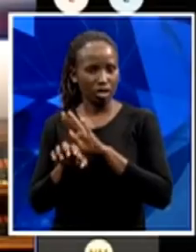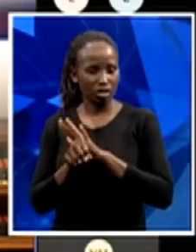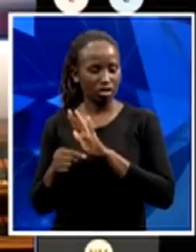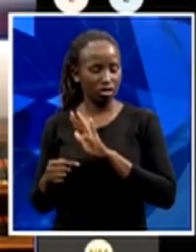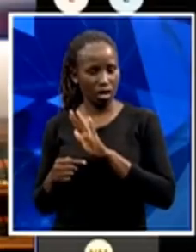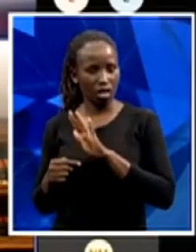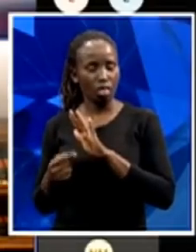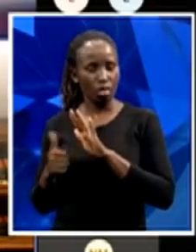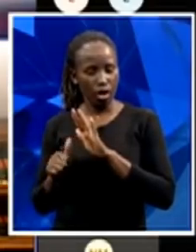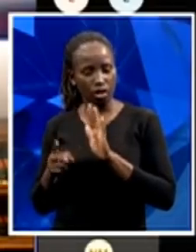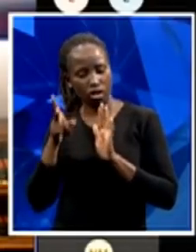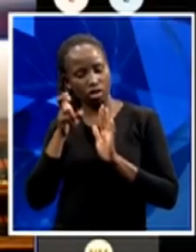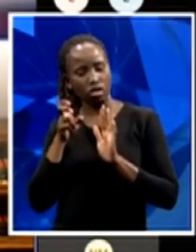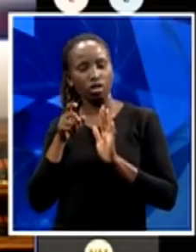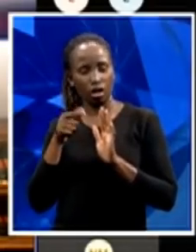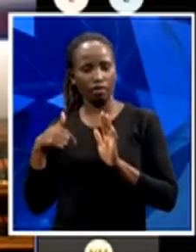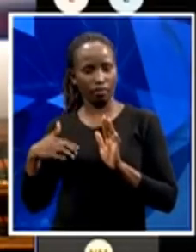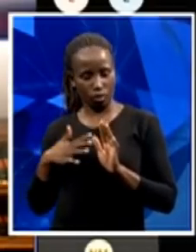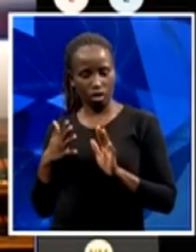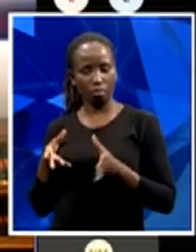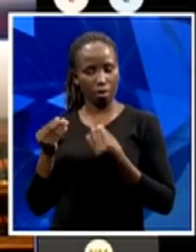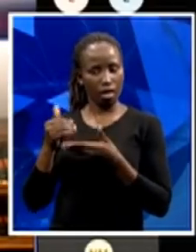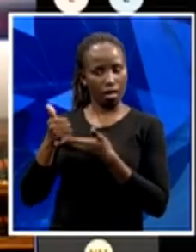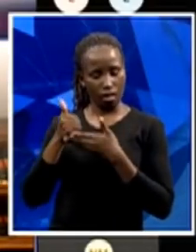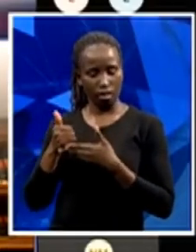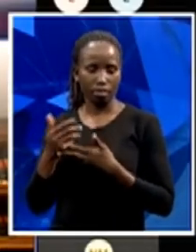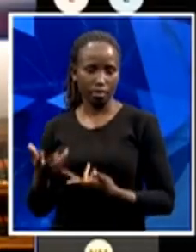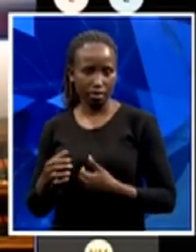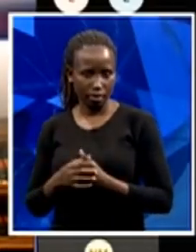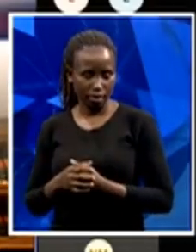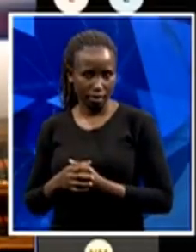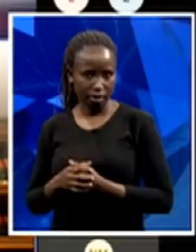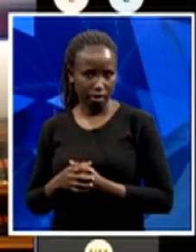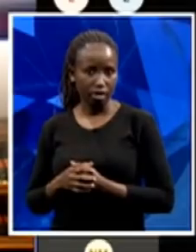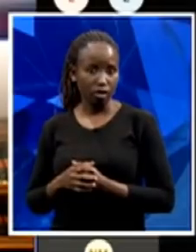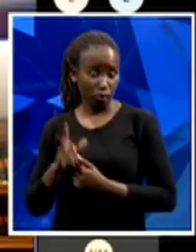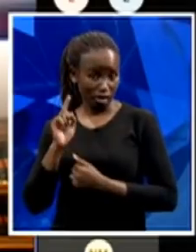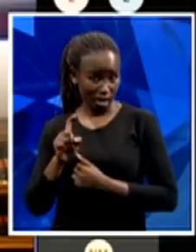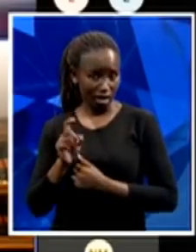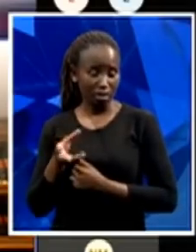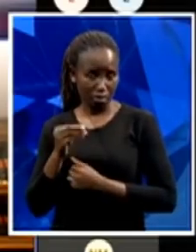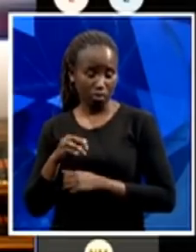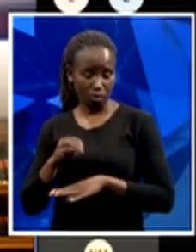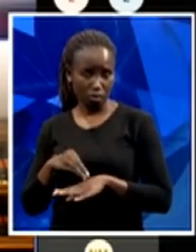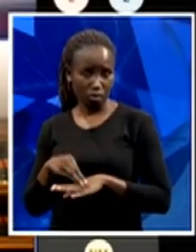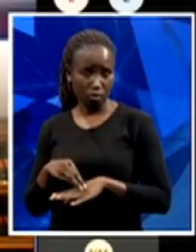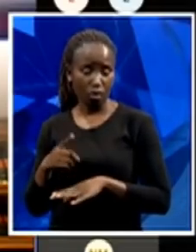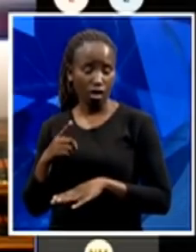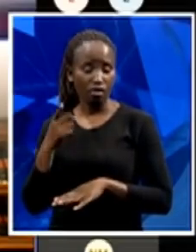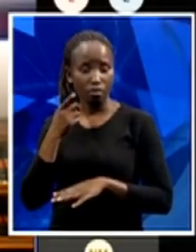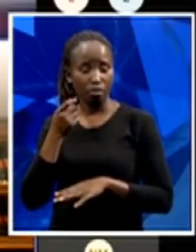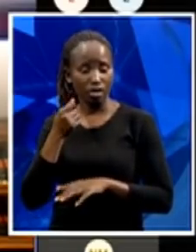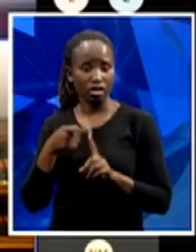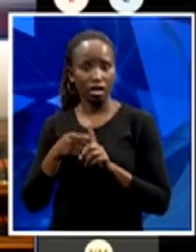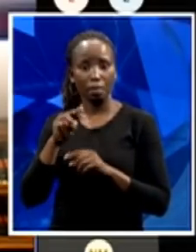intervention. There is the additional problem that Mr. Mawere faces, and that is that his